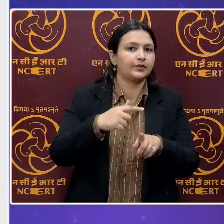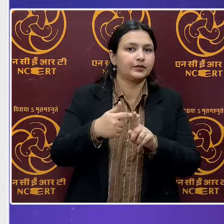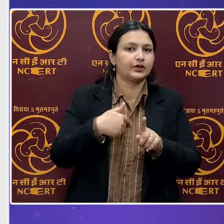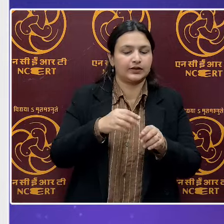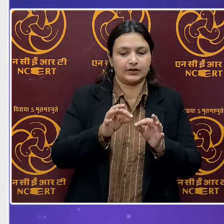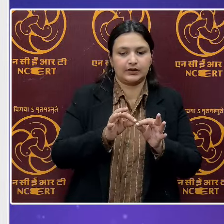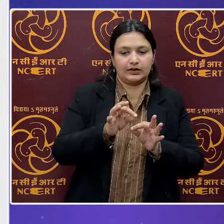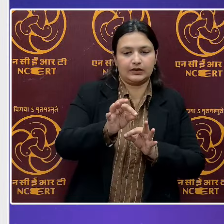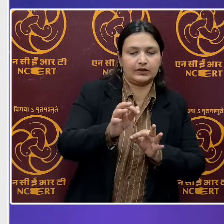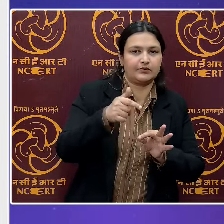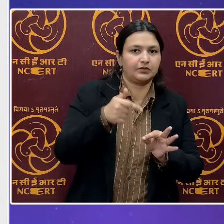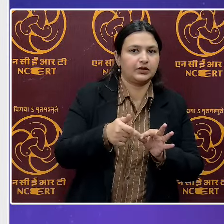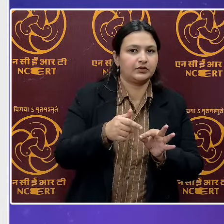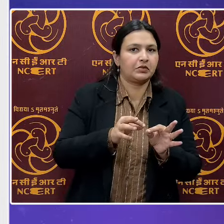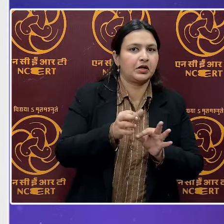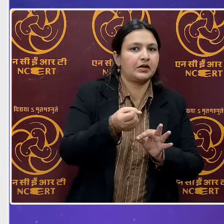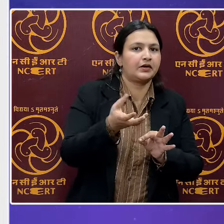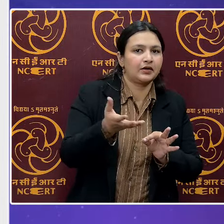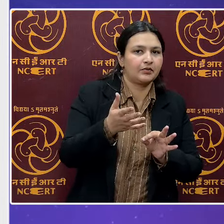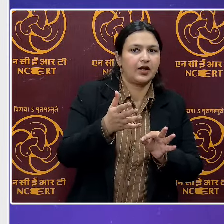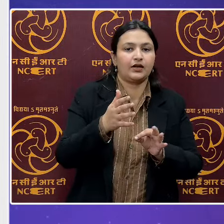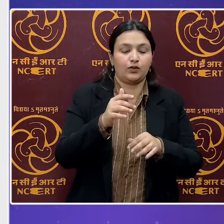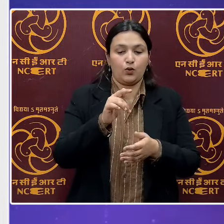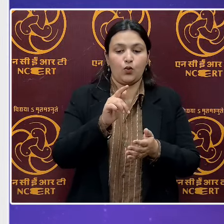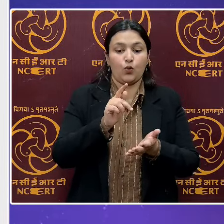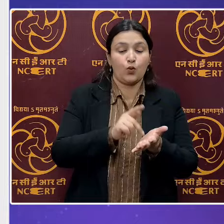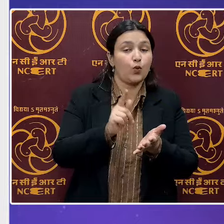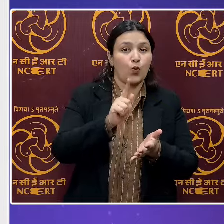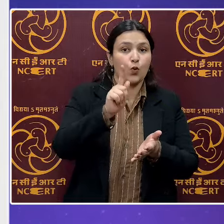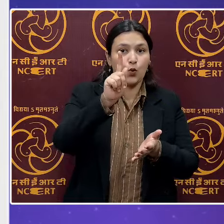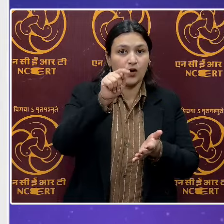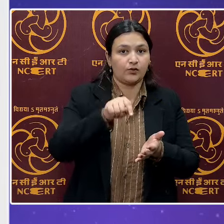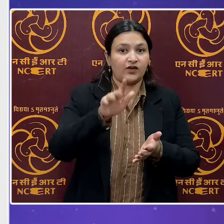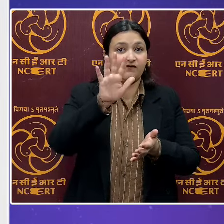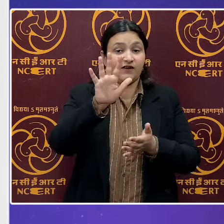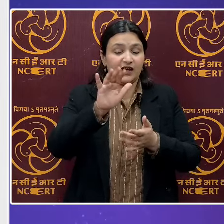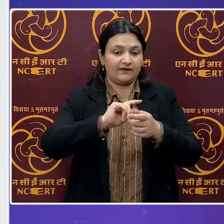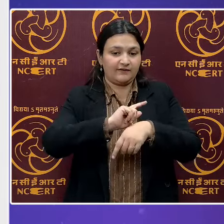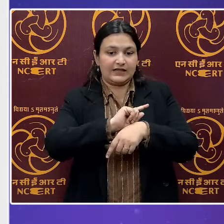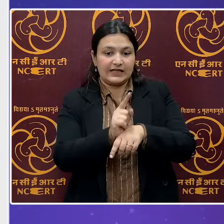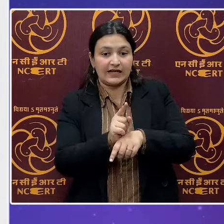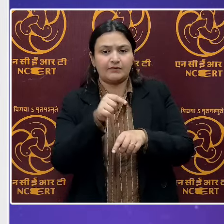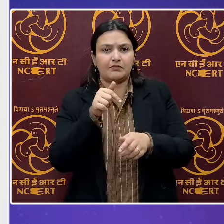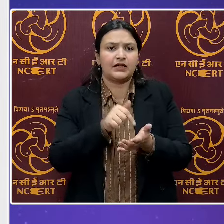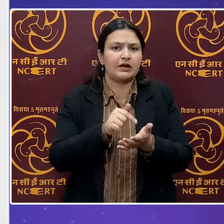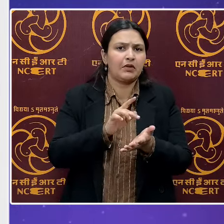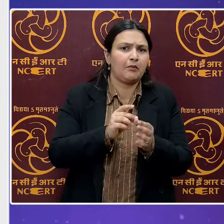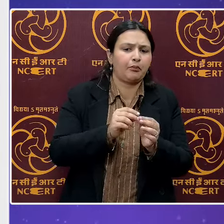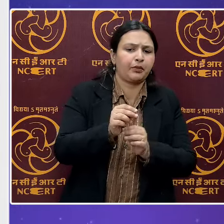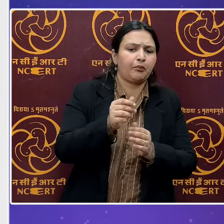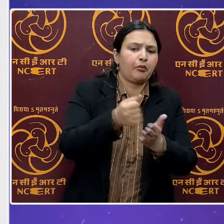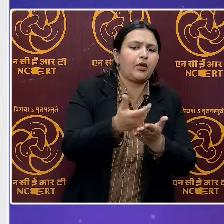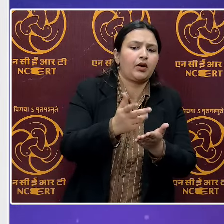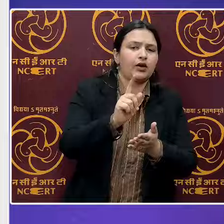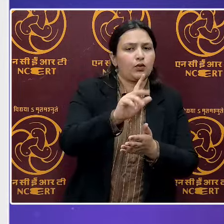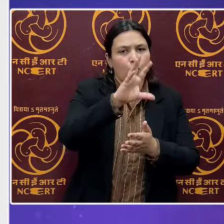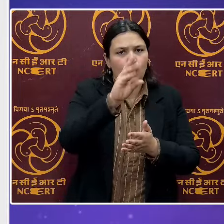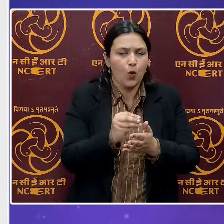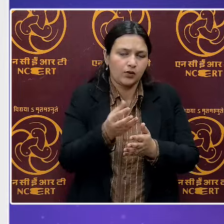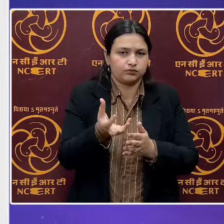displacement at 1.5 second. So what we do is, to solve this problem, we just compare